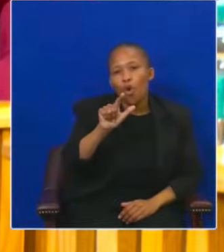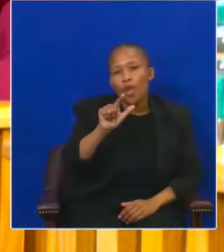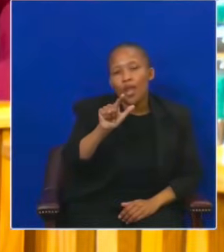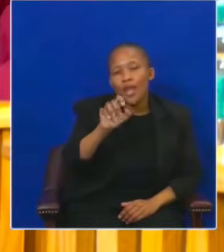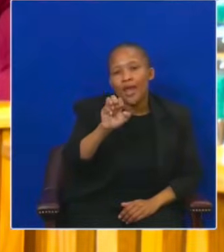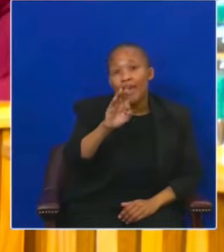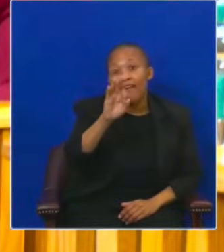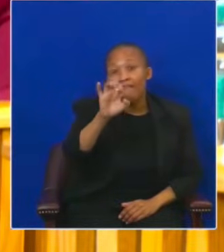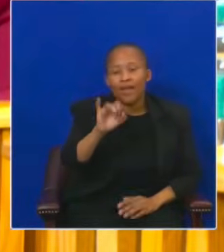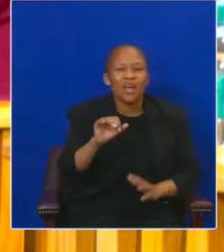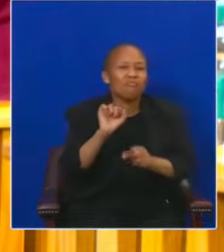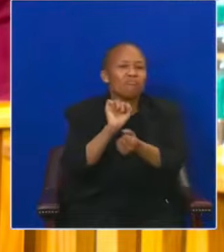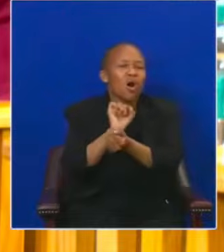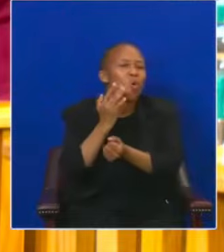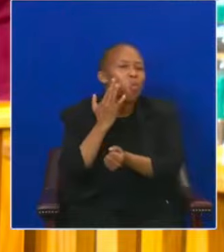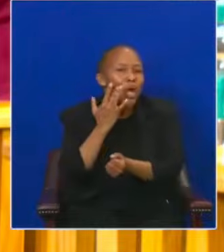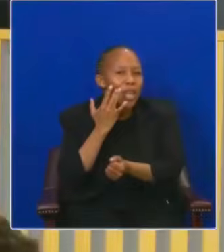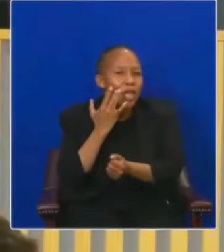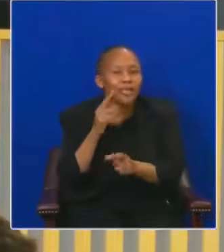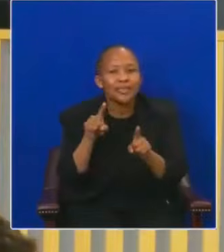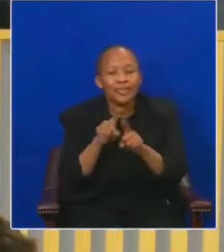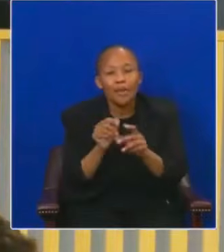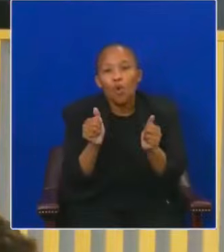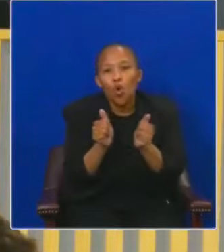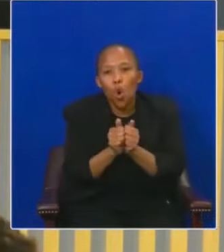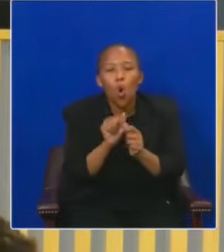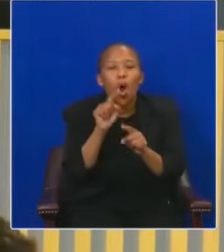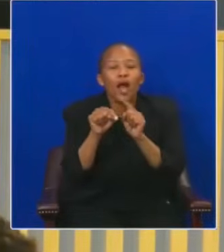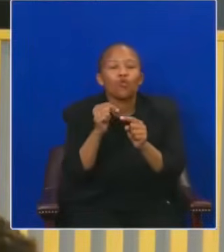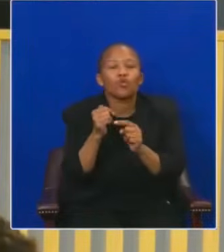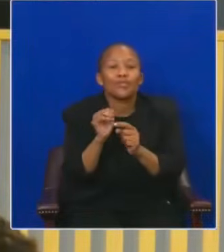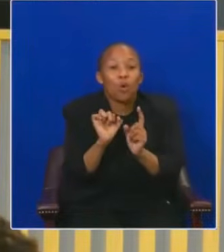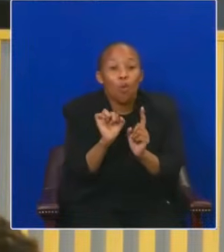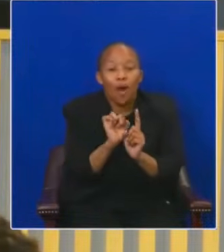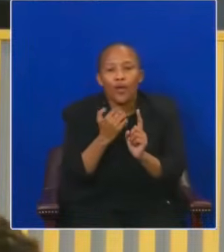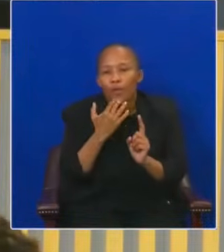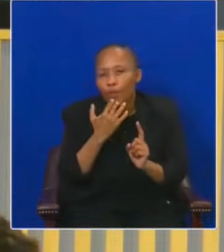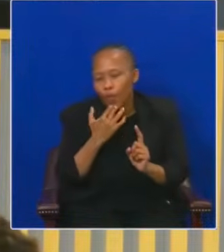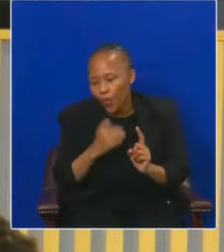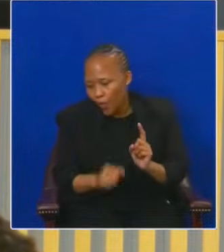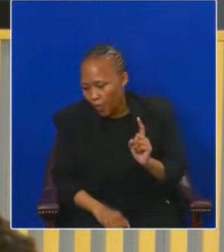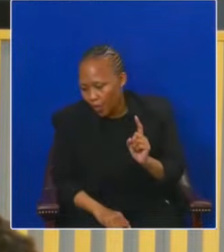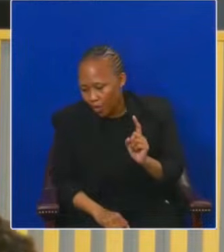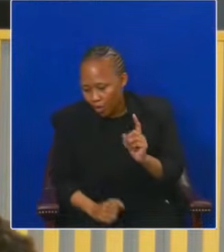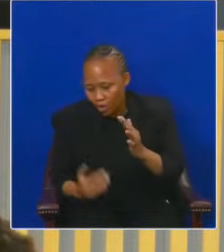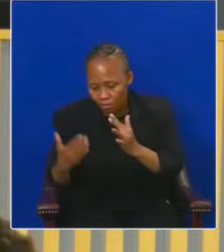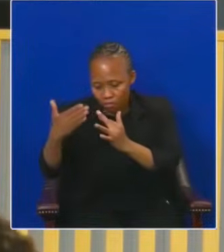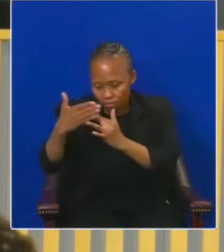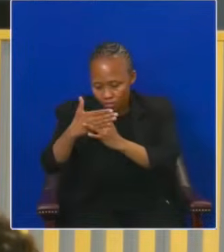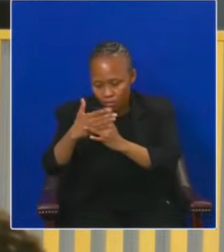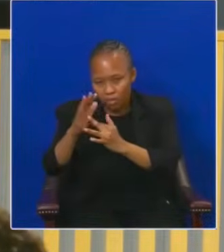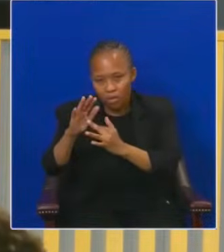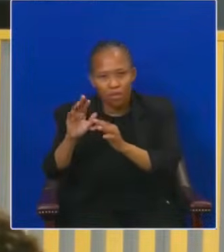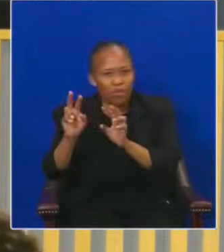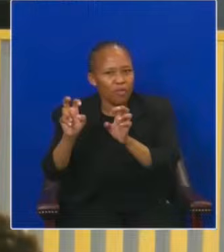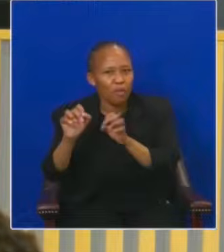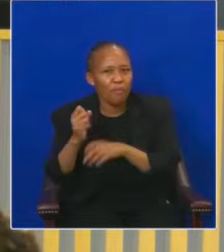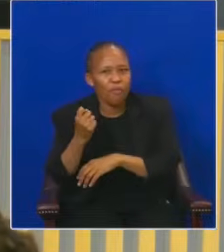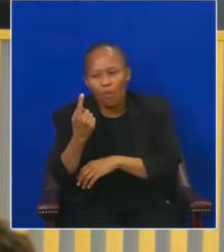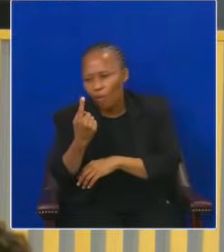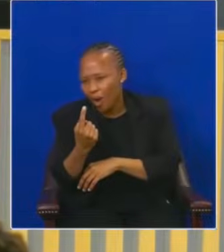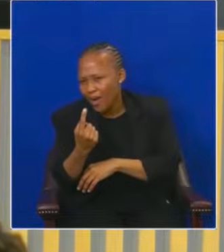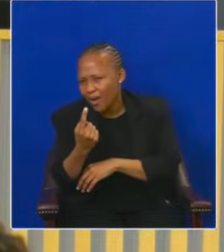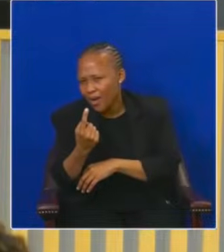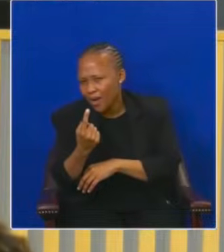Ms. Mkhwanazi, with regard to theme 1, you actually read the theme into the record